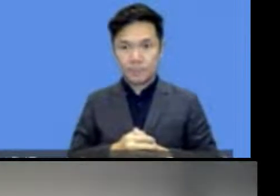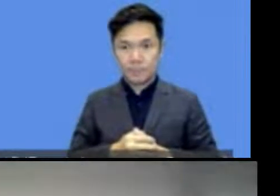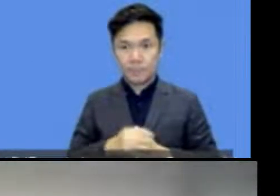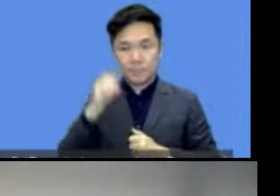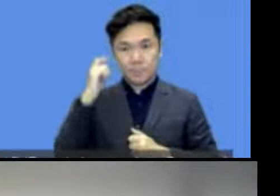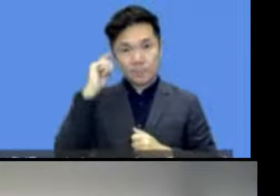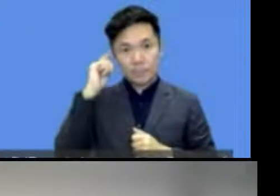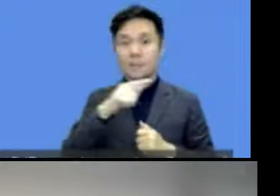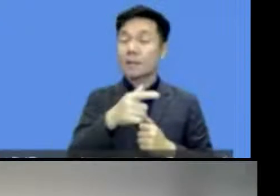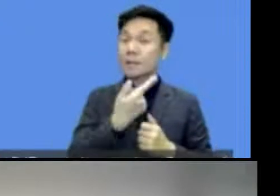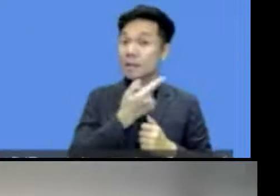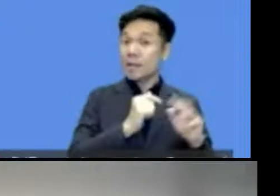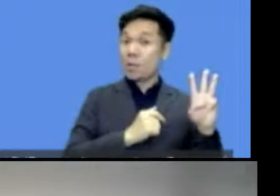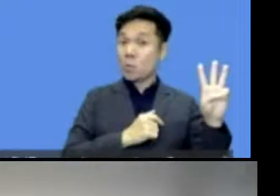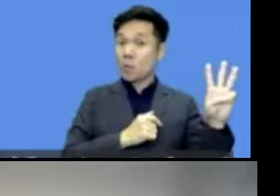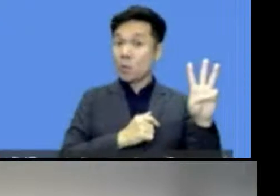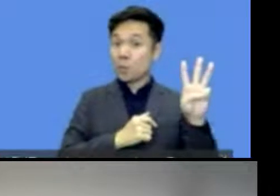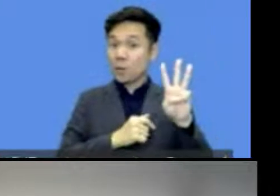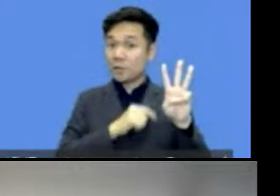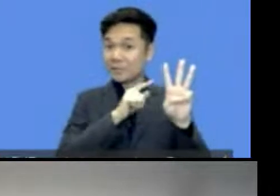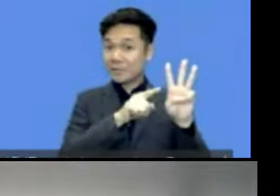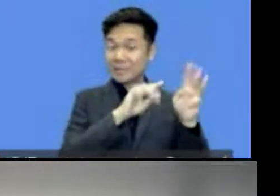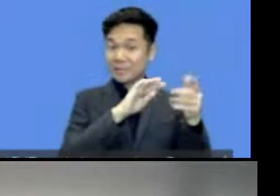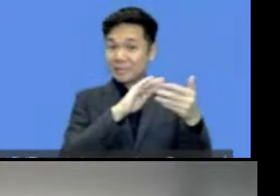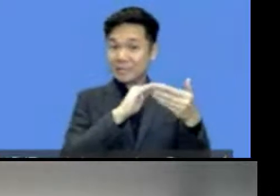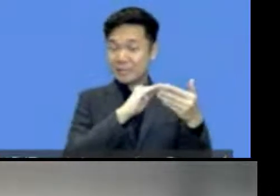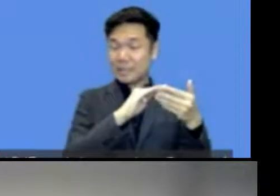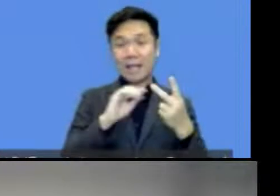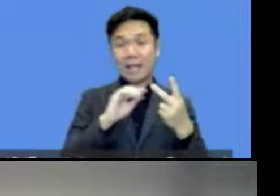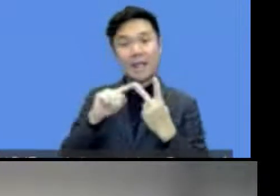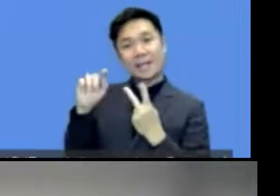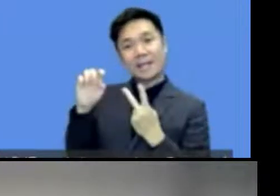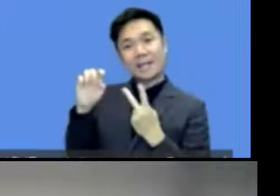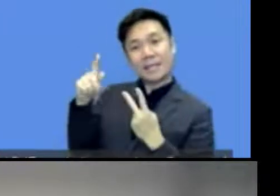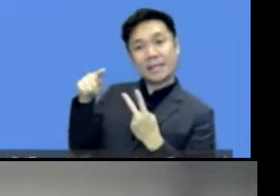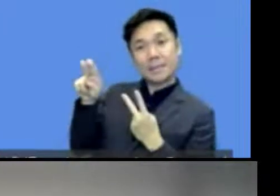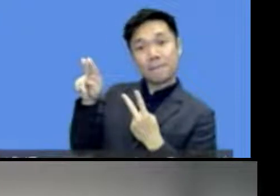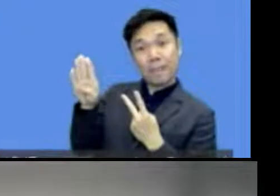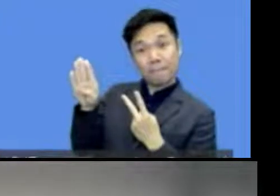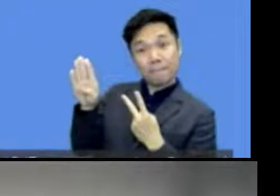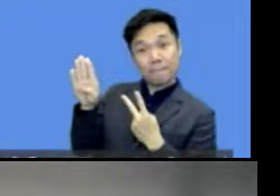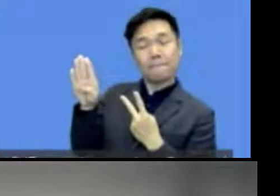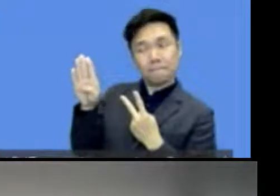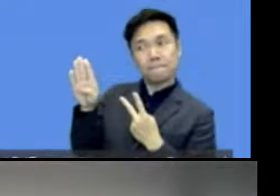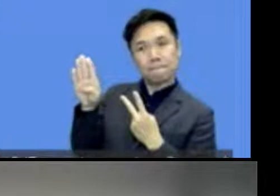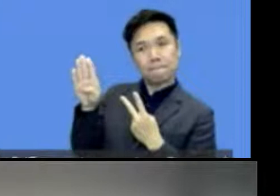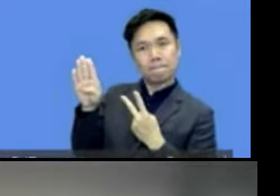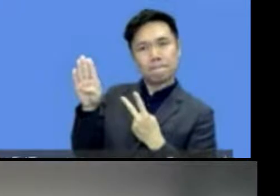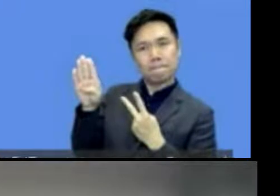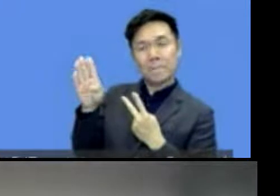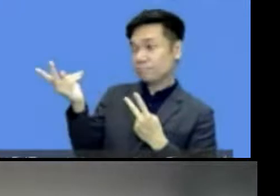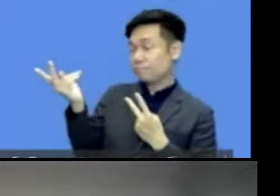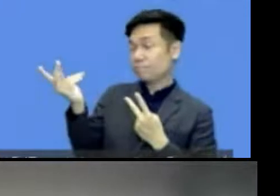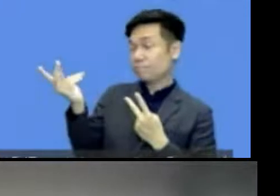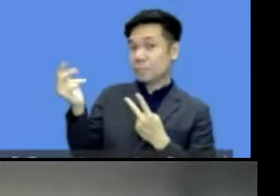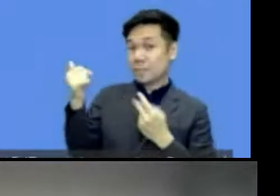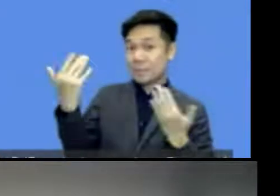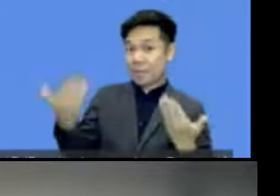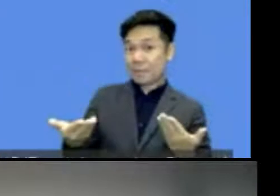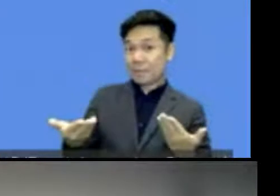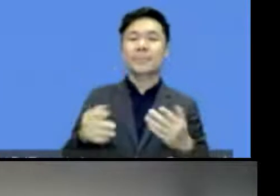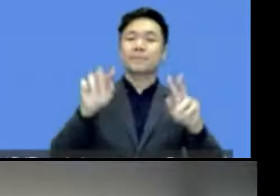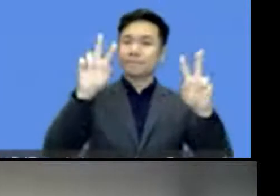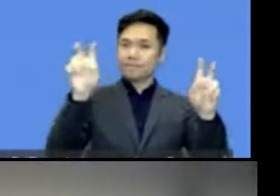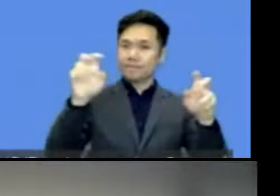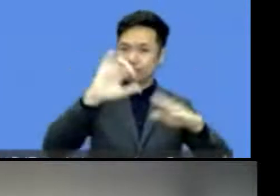World Wide Web Consortium and EPUB accessibility set out as the international